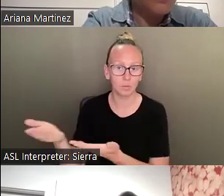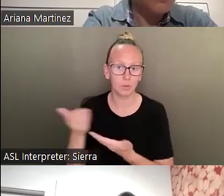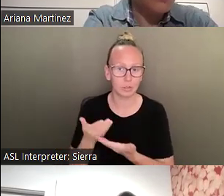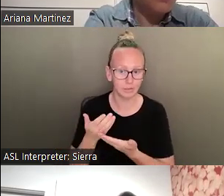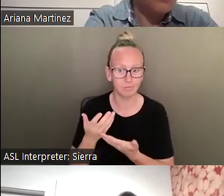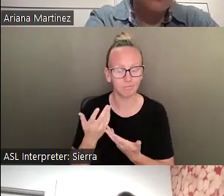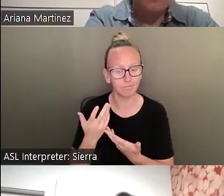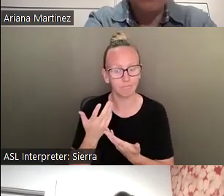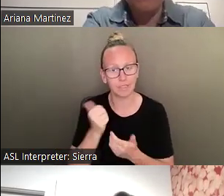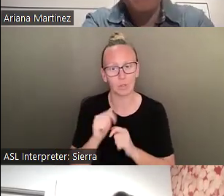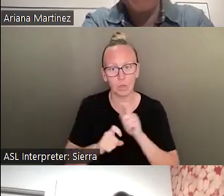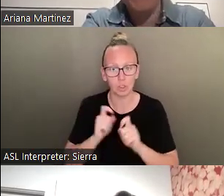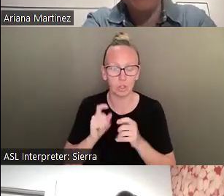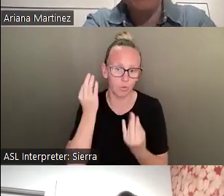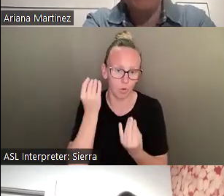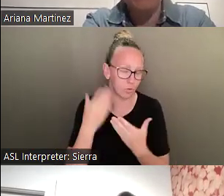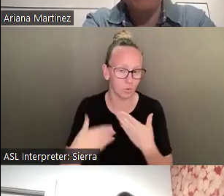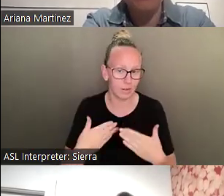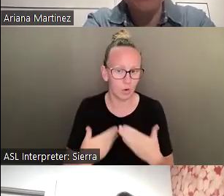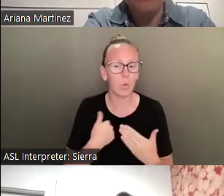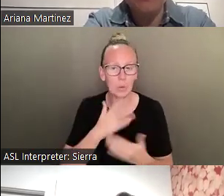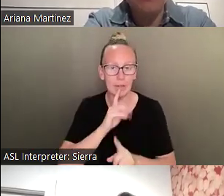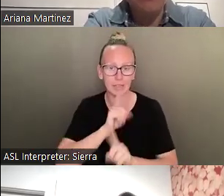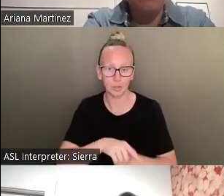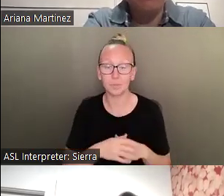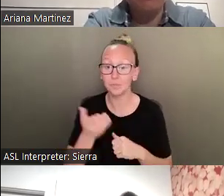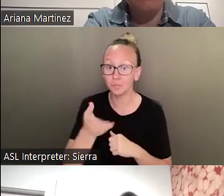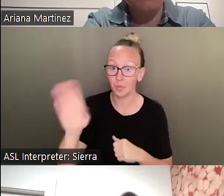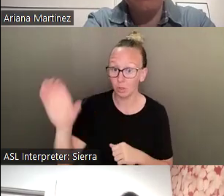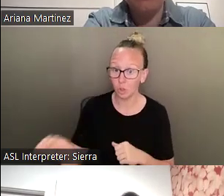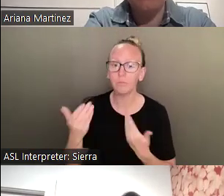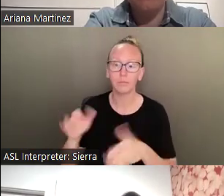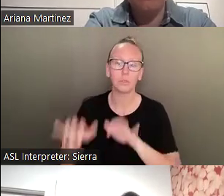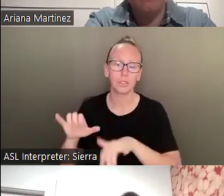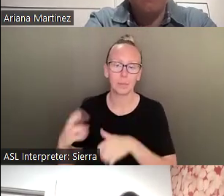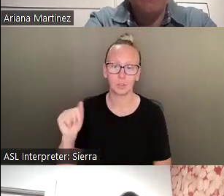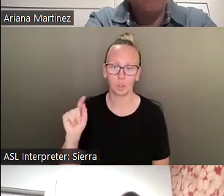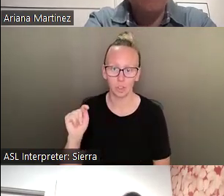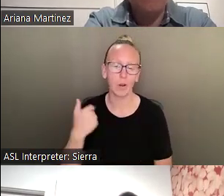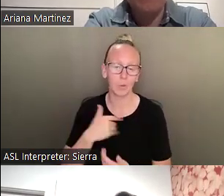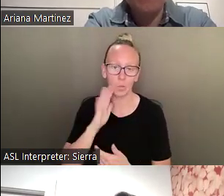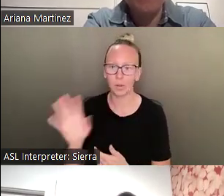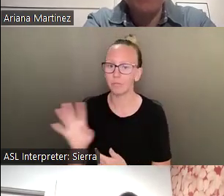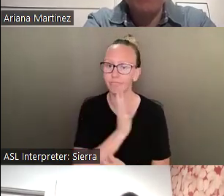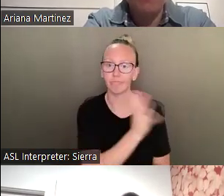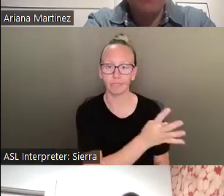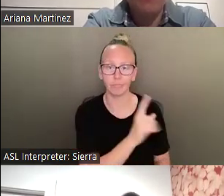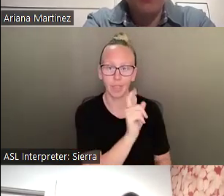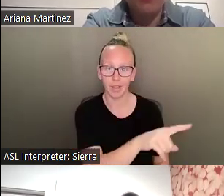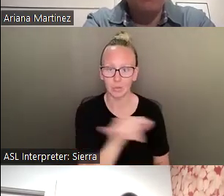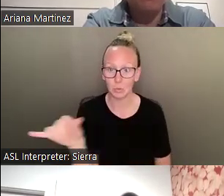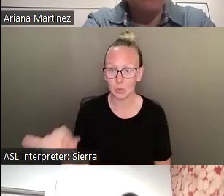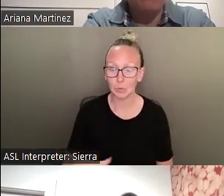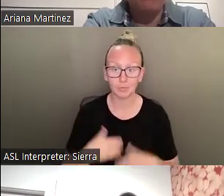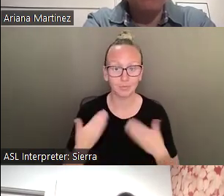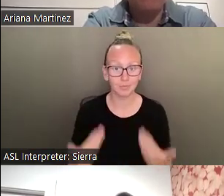can answer. And for those of you on Zoom, please put them in the chat and we will ask those as well.